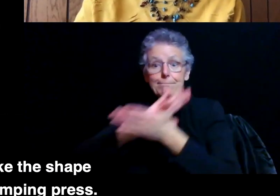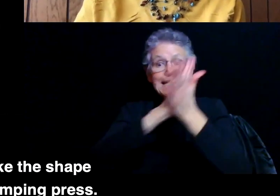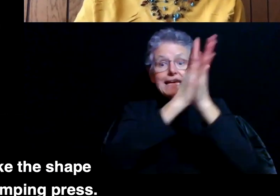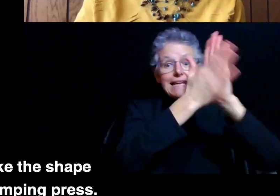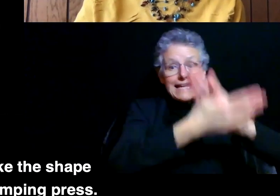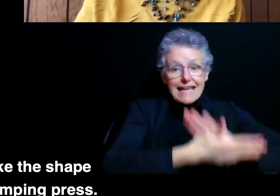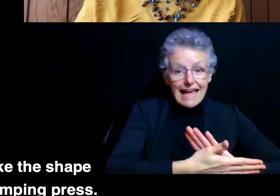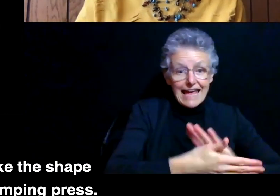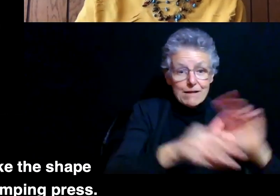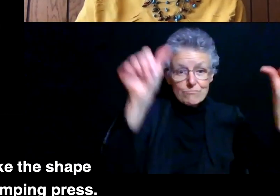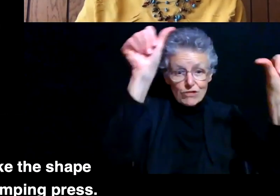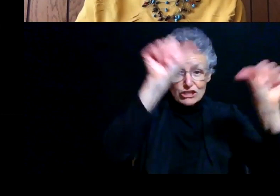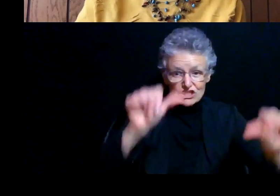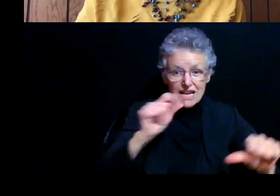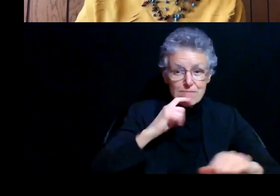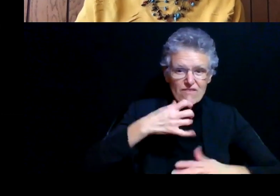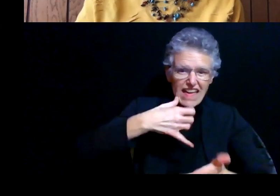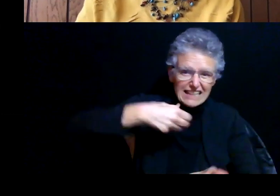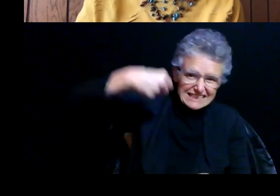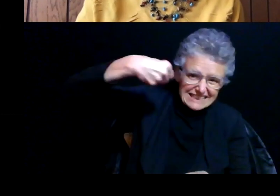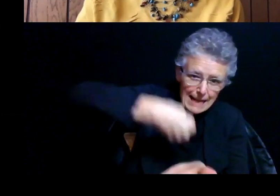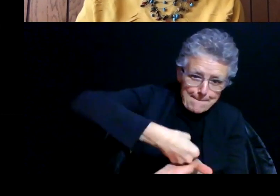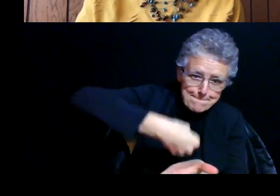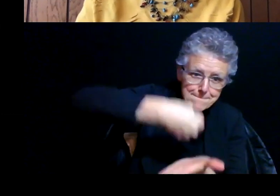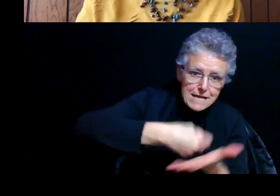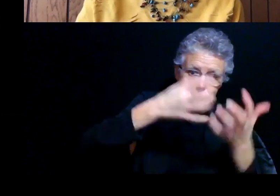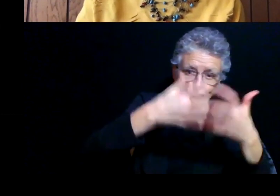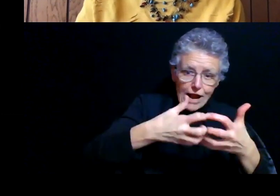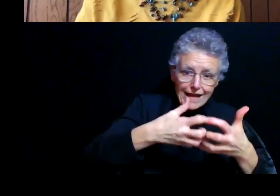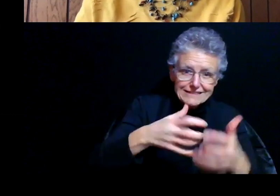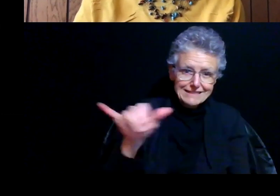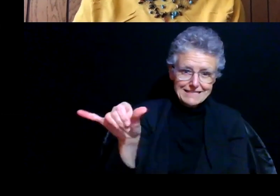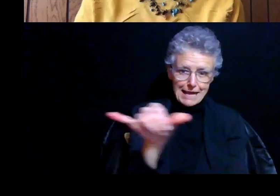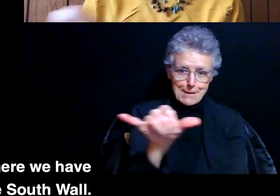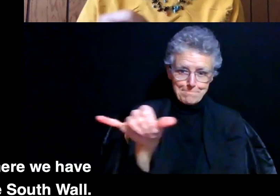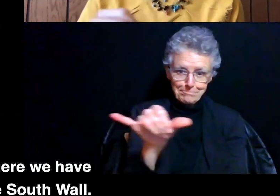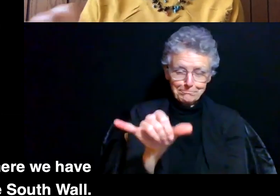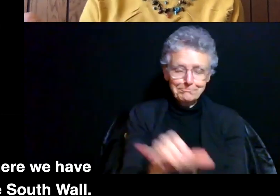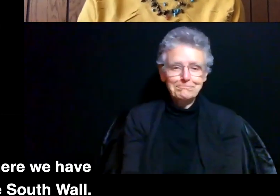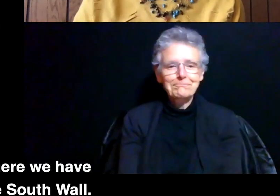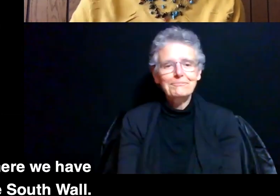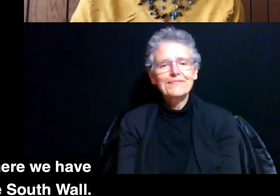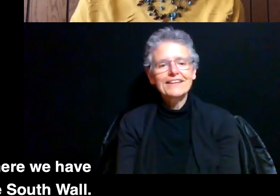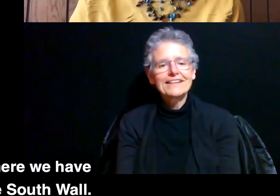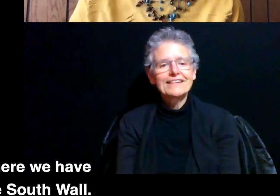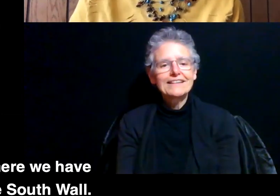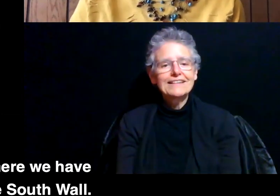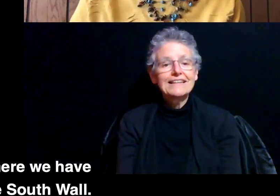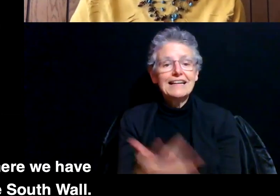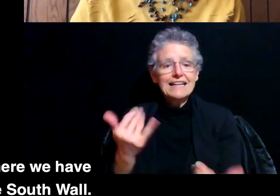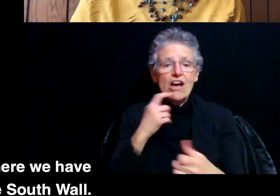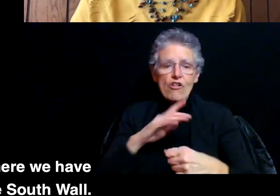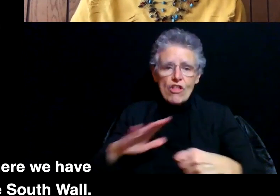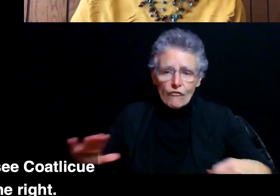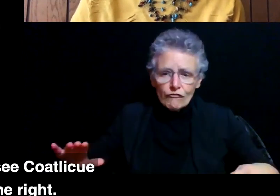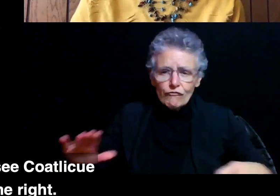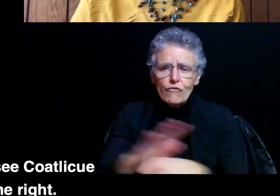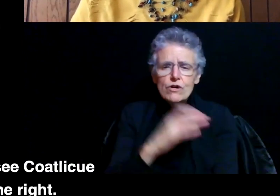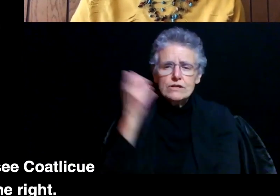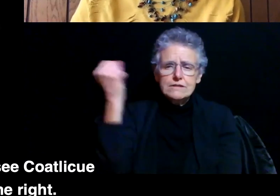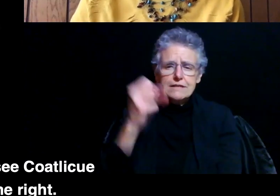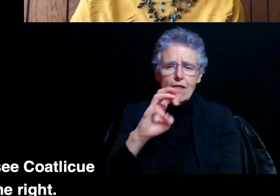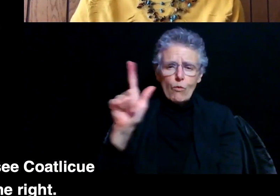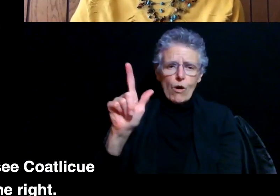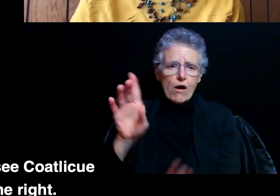shape of this stamping press. New slide zooms out to show the south wall. So now here we have the entire south wall. You can